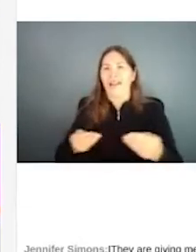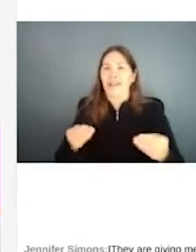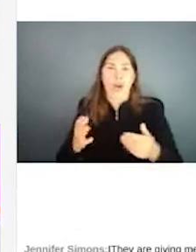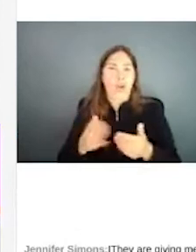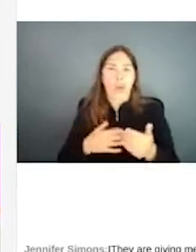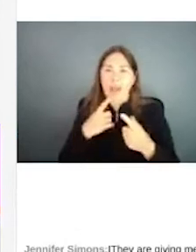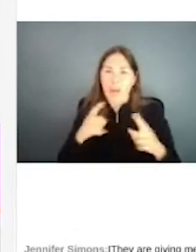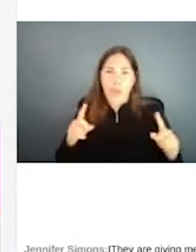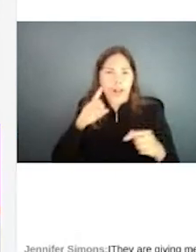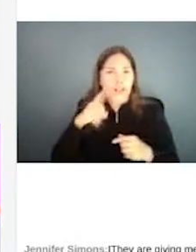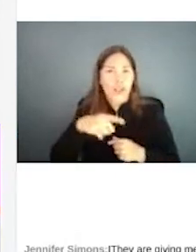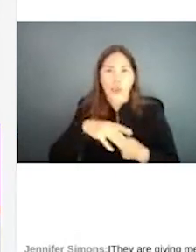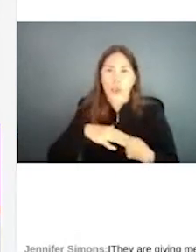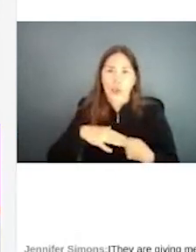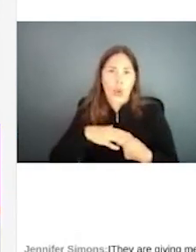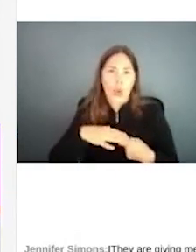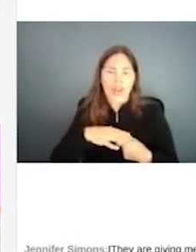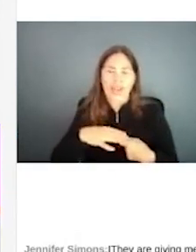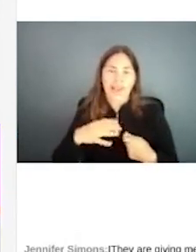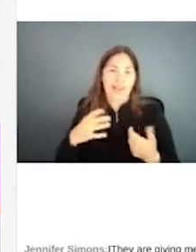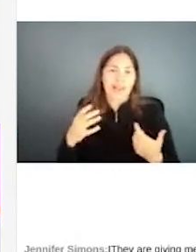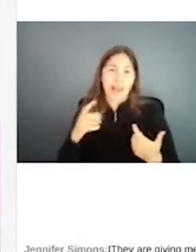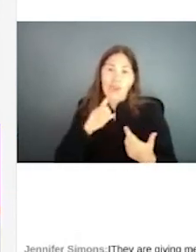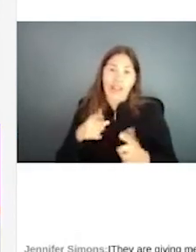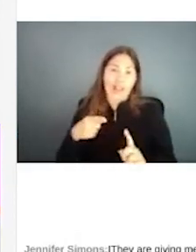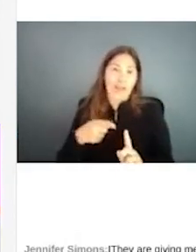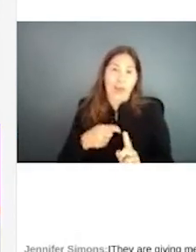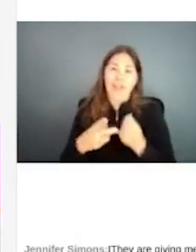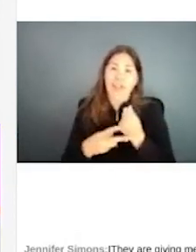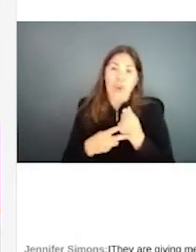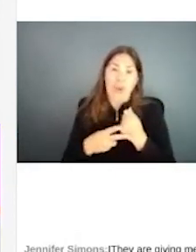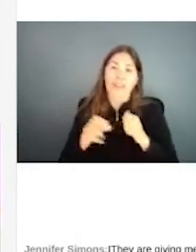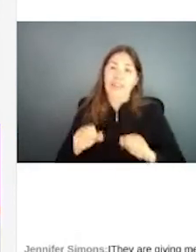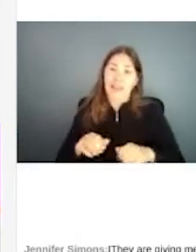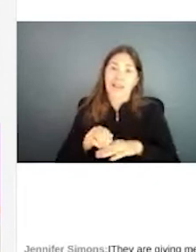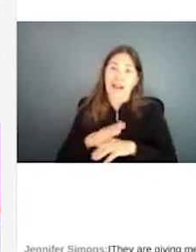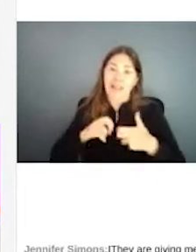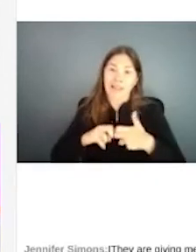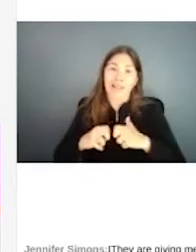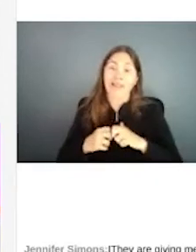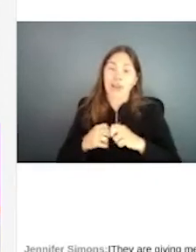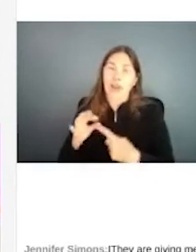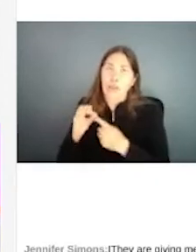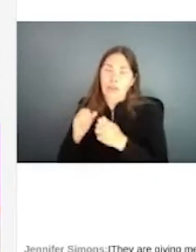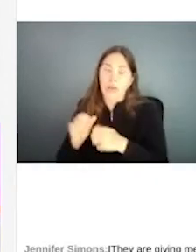you locally. I guess the bigger point is storage. It can be an issue, especially in the video